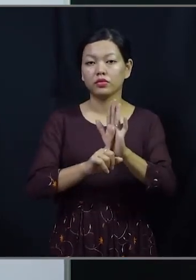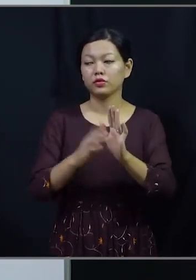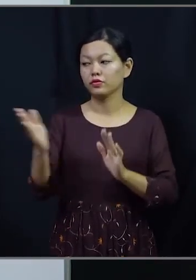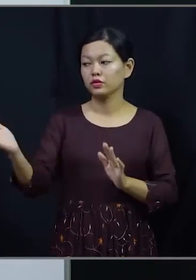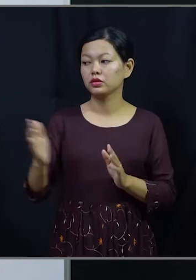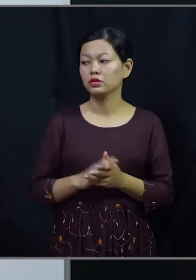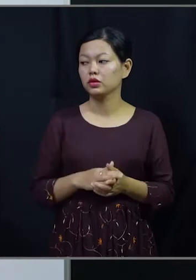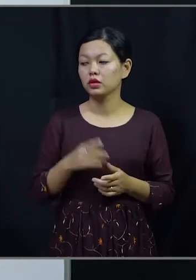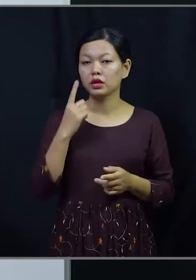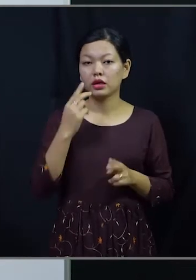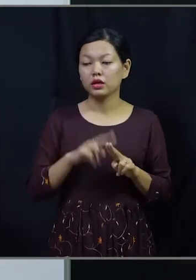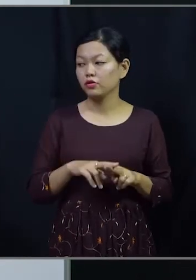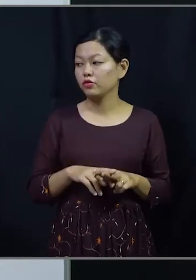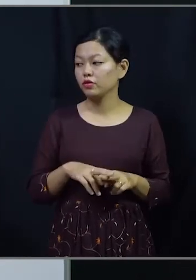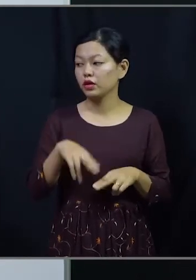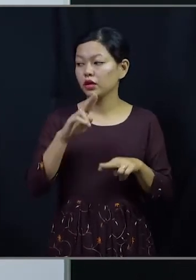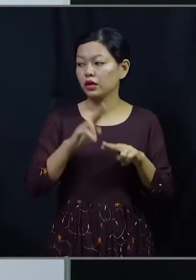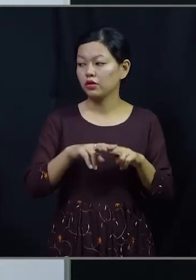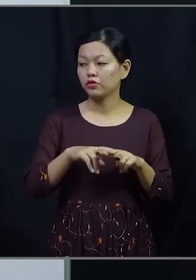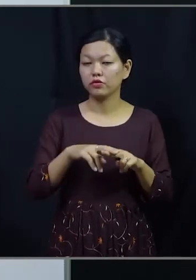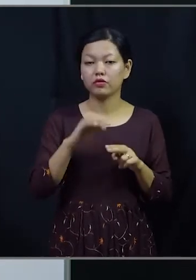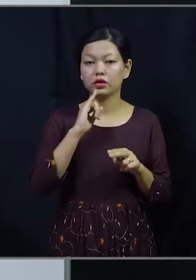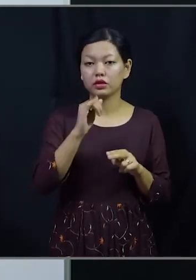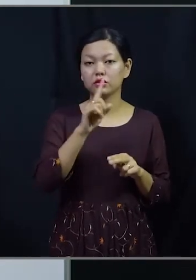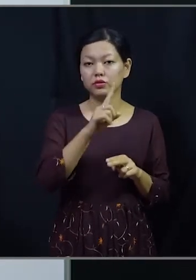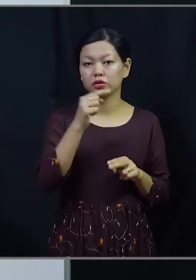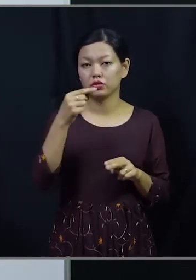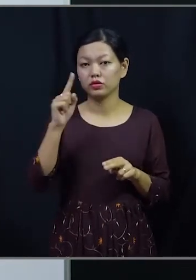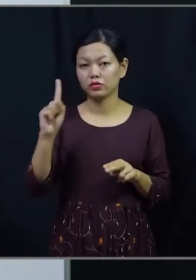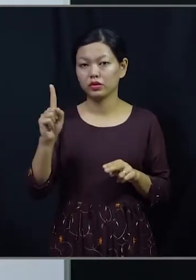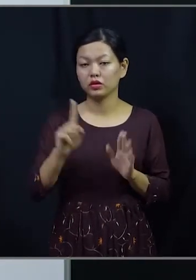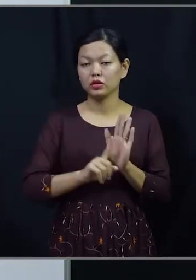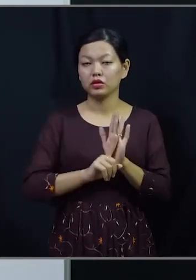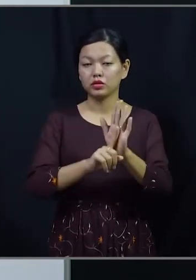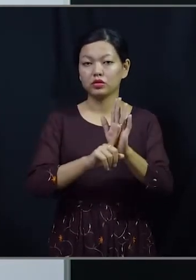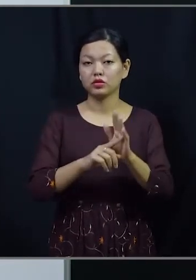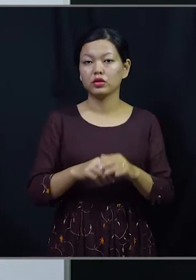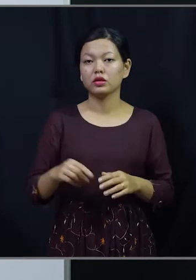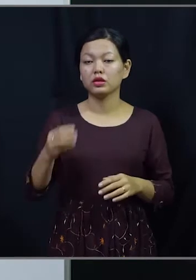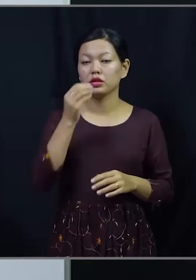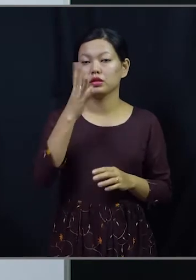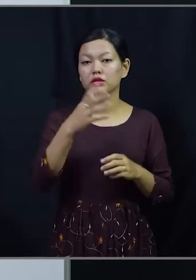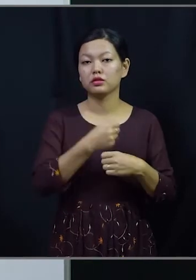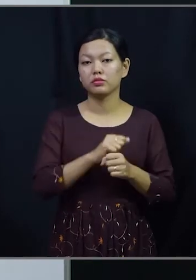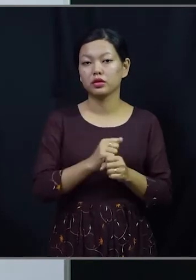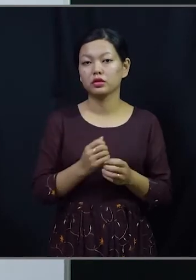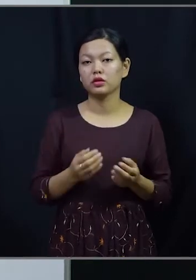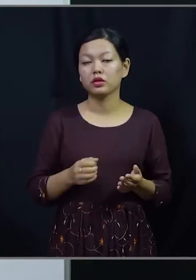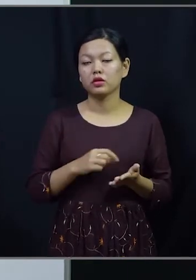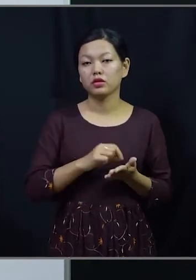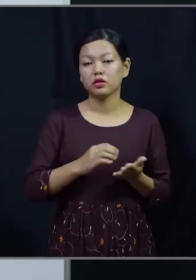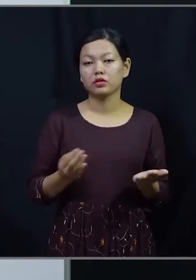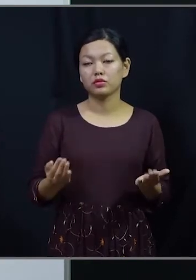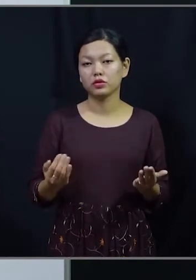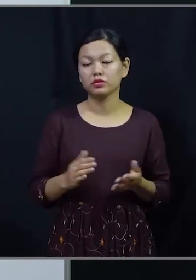to, then we can easily conclude that F is invertible, and I will tell you how to find the inverse also. Now I am going to show a problem by this